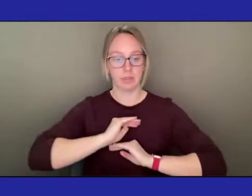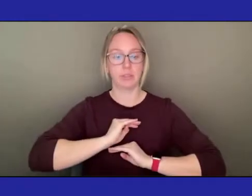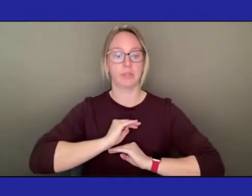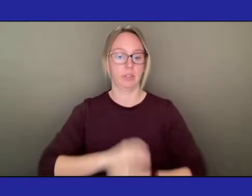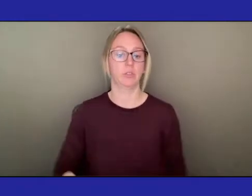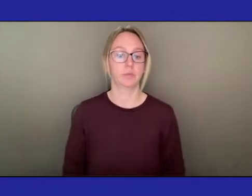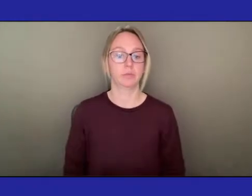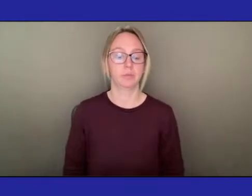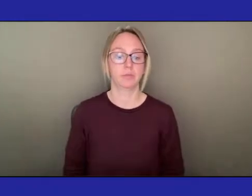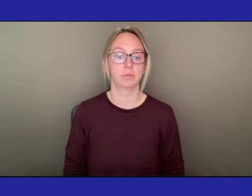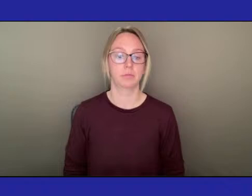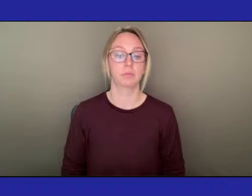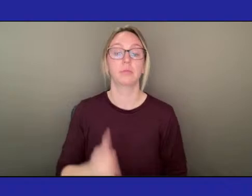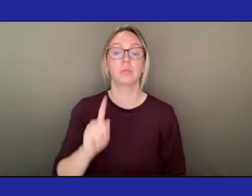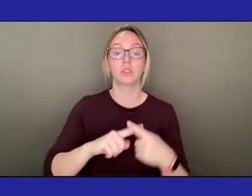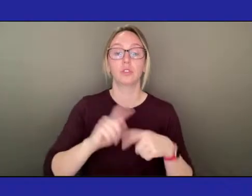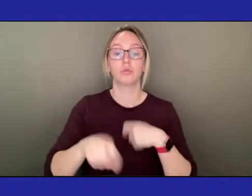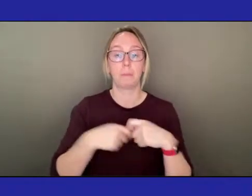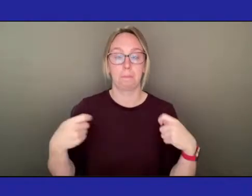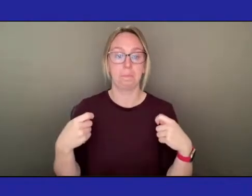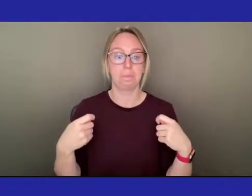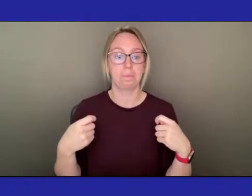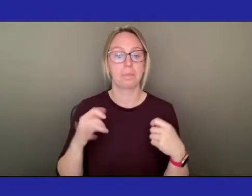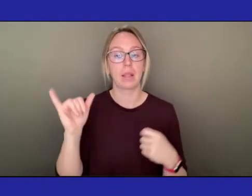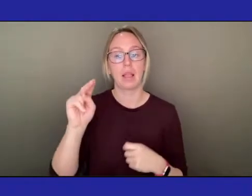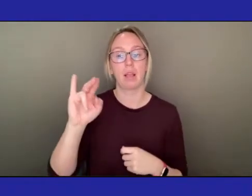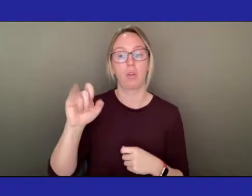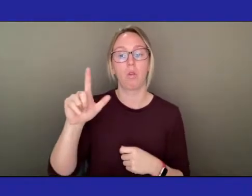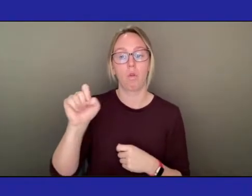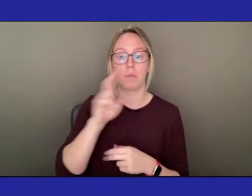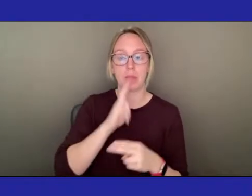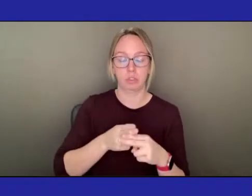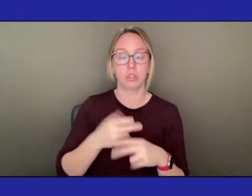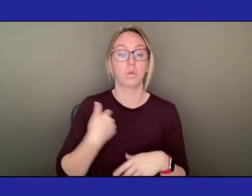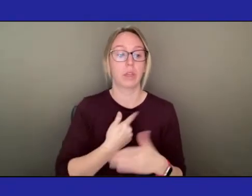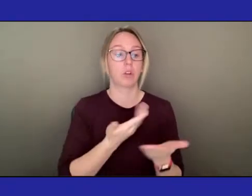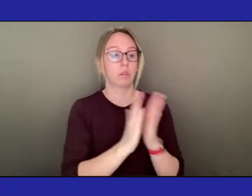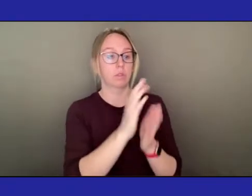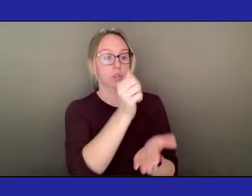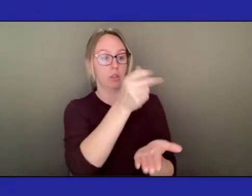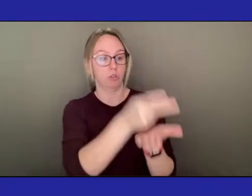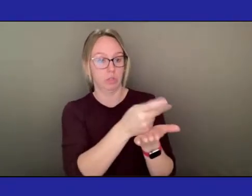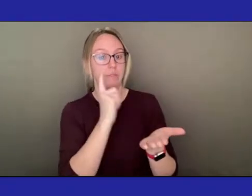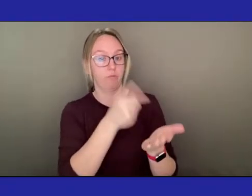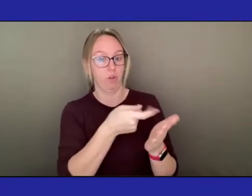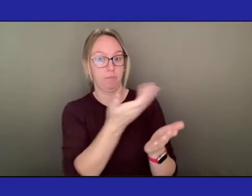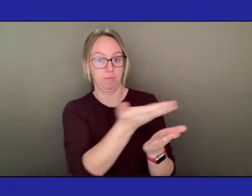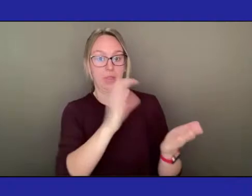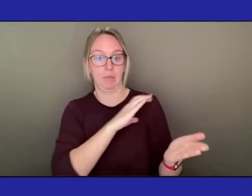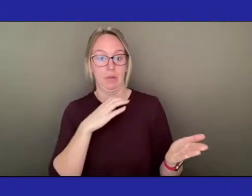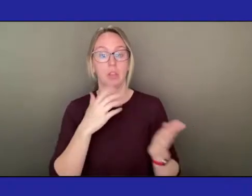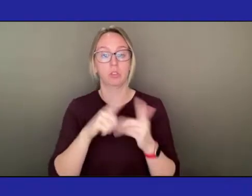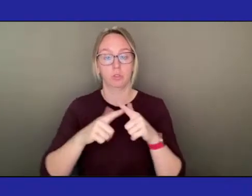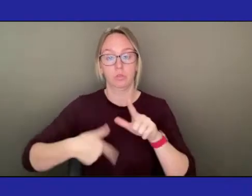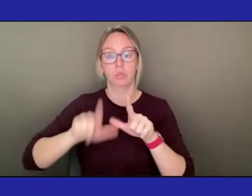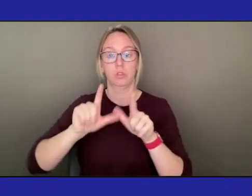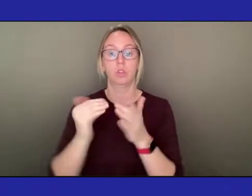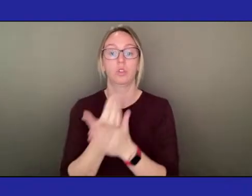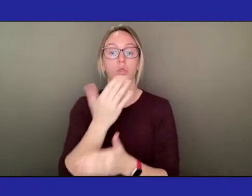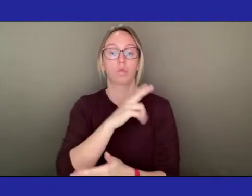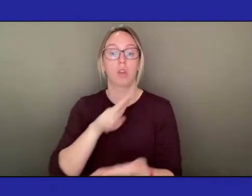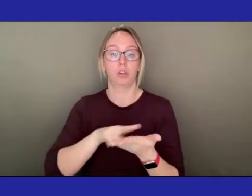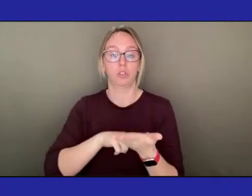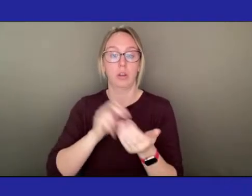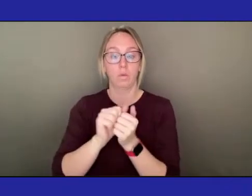In closing, as Nicola mentioned, we are requesting authorization from the committee for a new contract with NILAG. The term will be 3